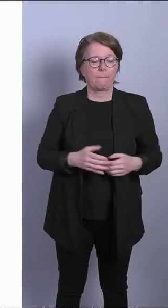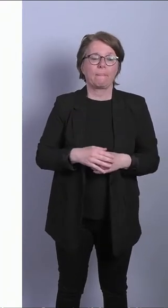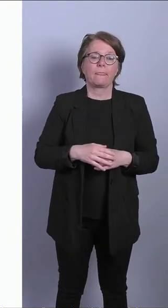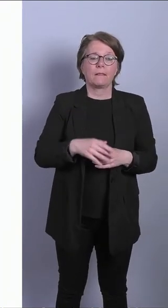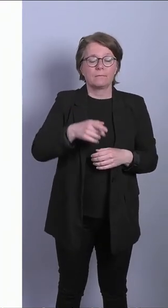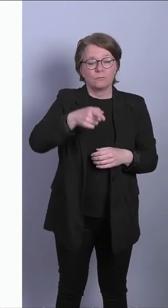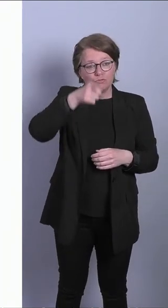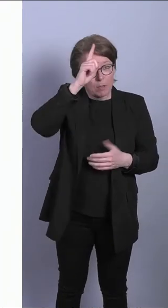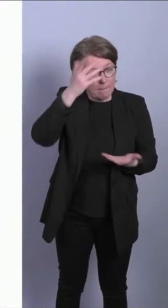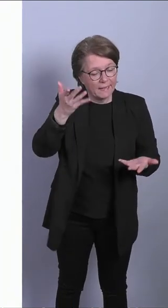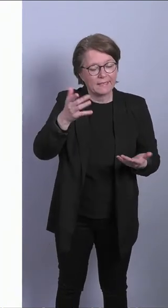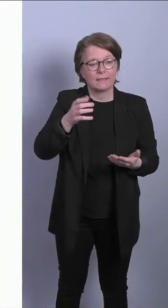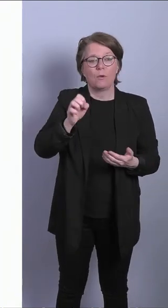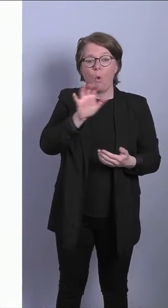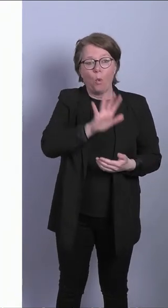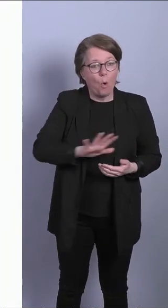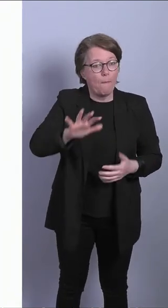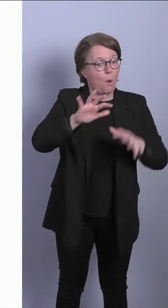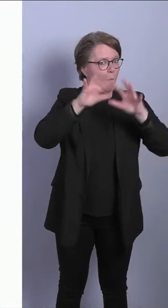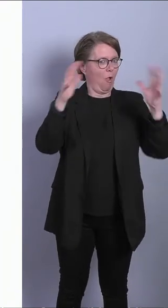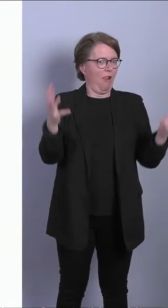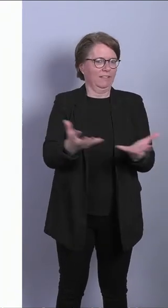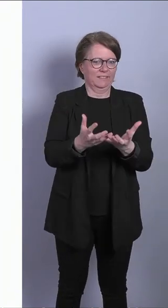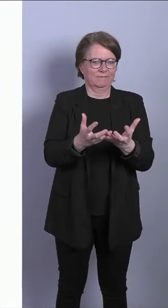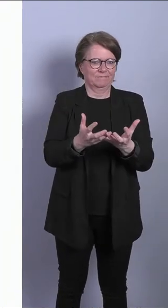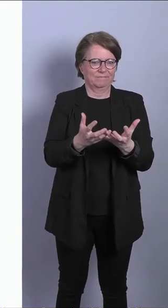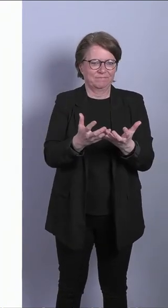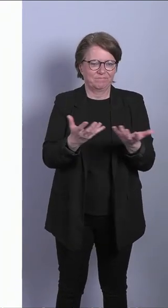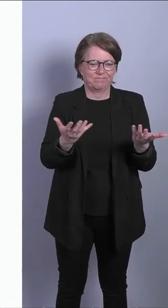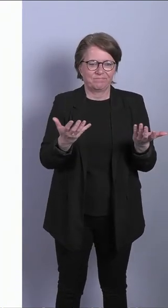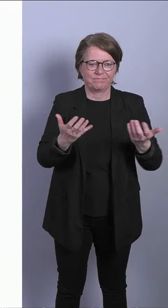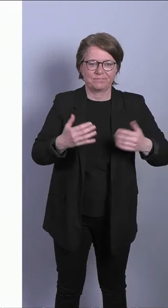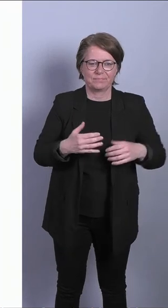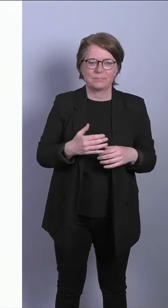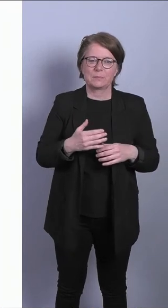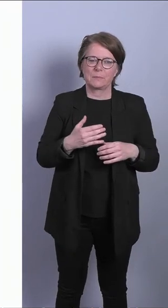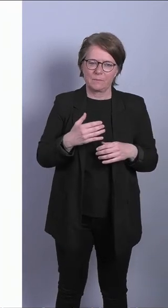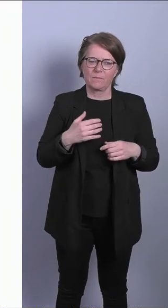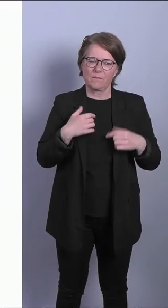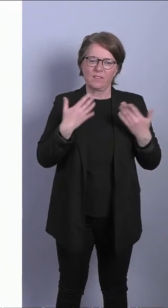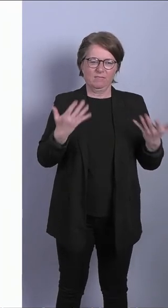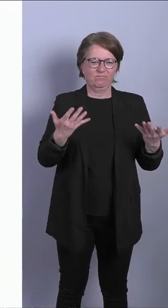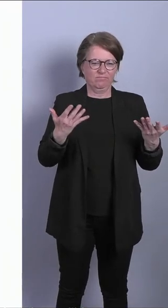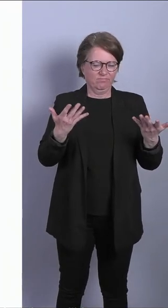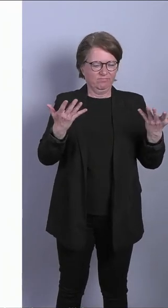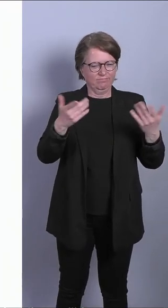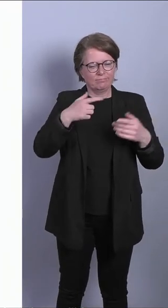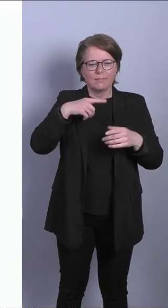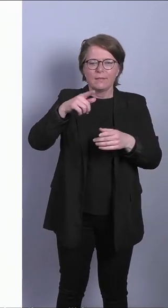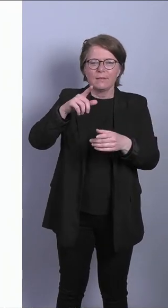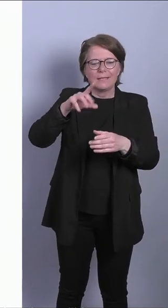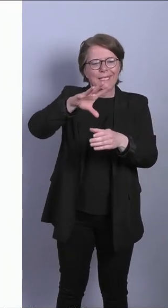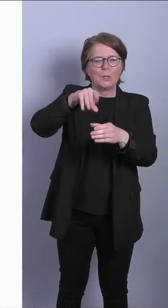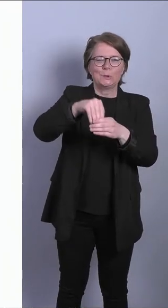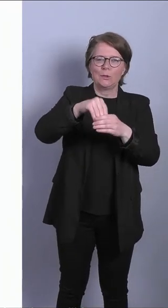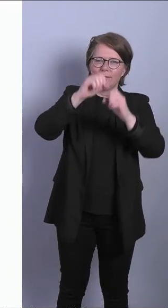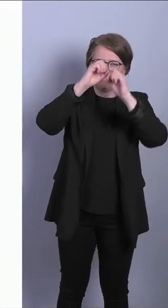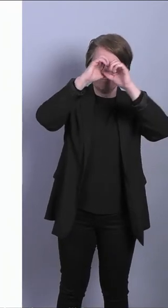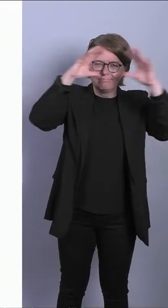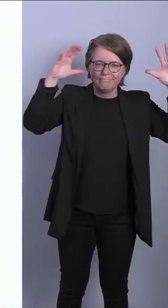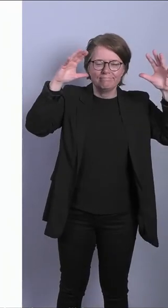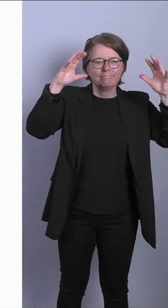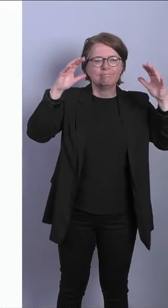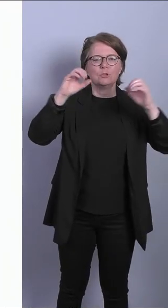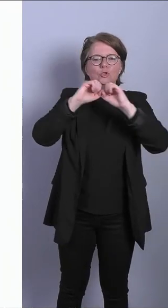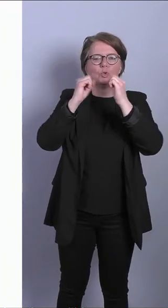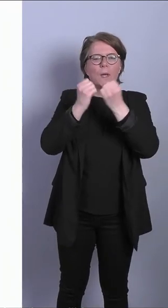inclusion revolution, and you, the volunteers, together with our athletes, are the leaders. Thank you so much. I can't wait to see